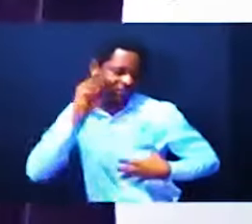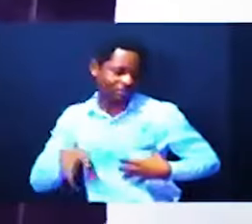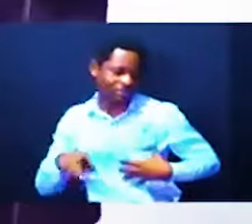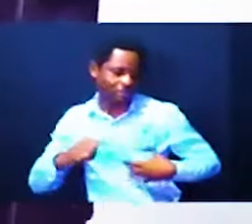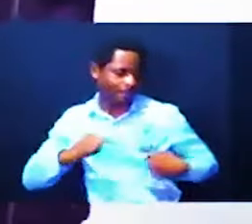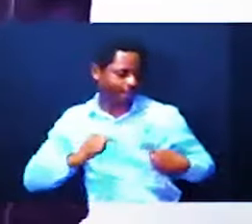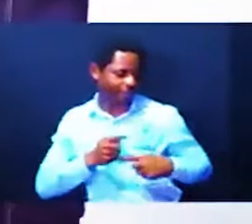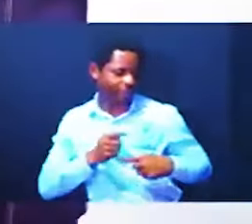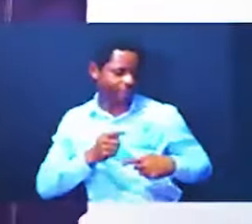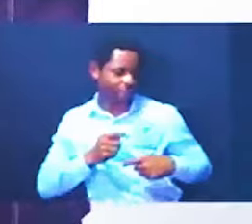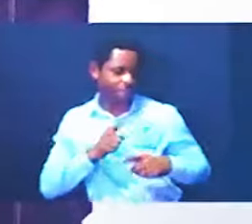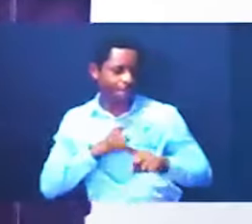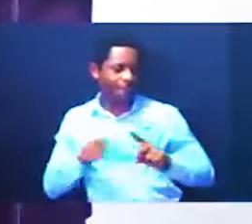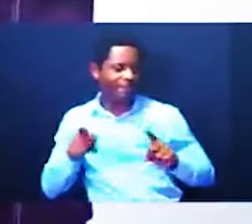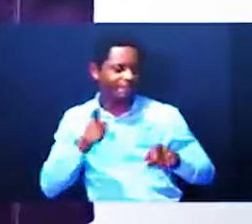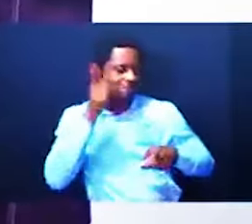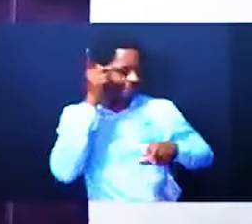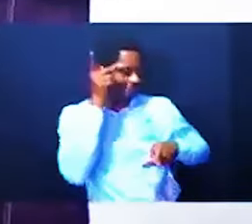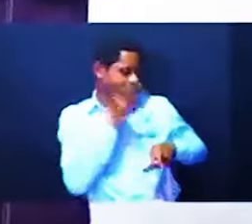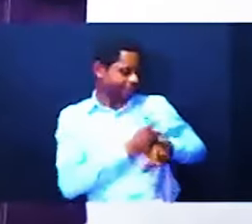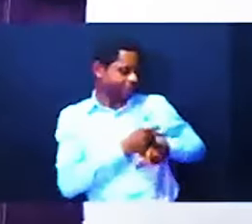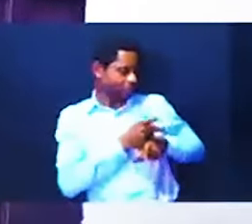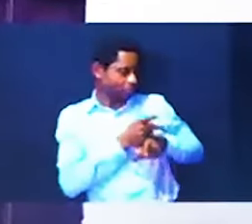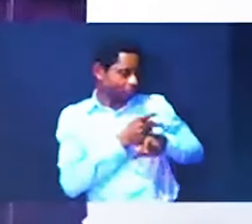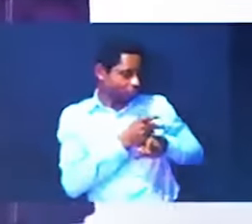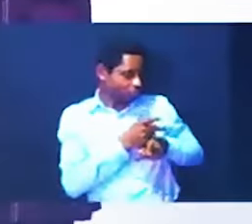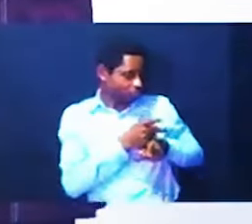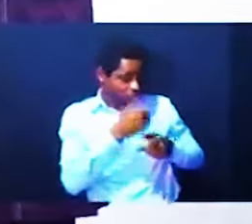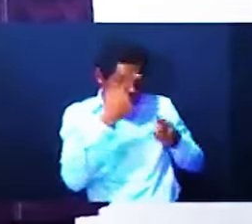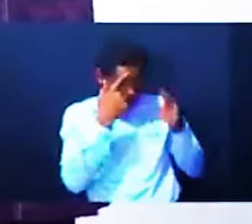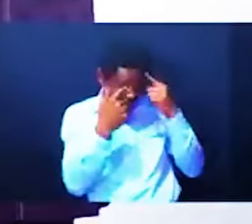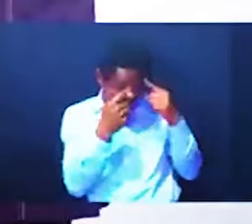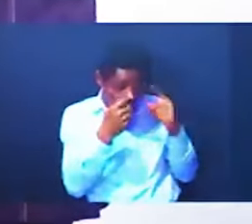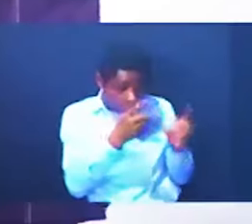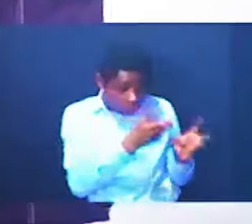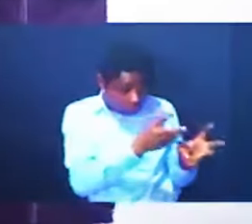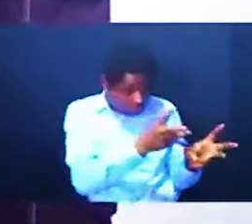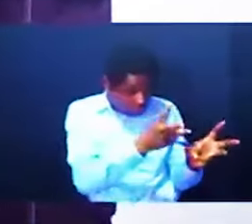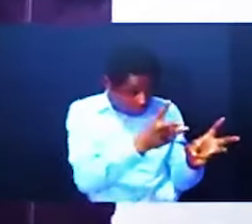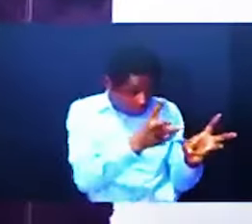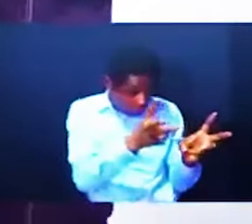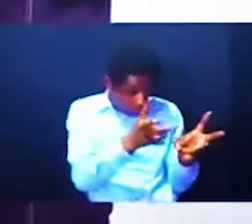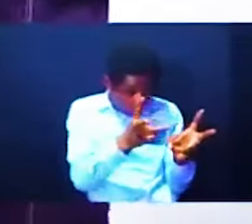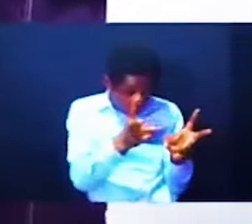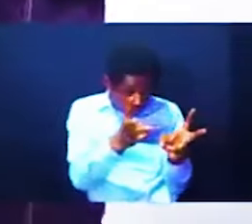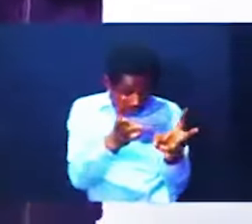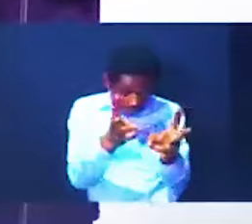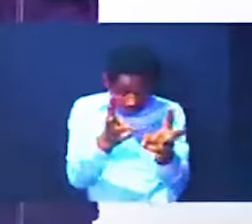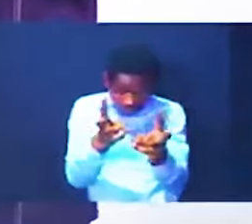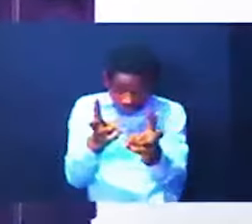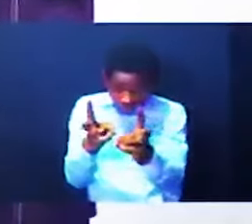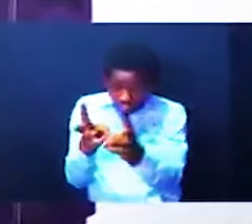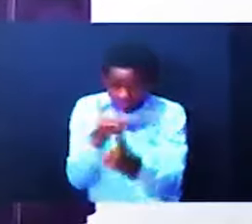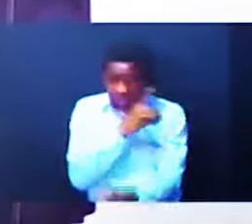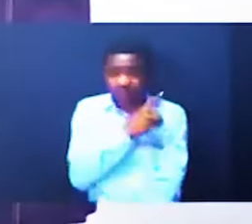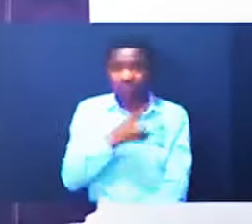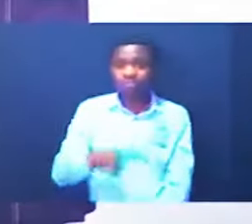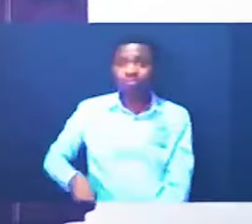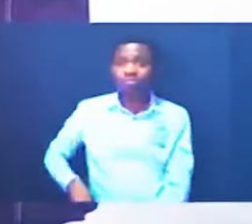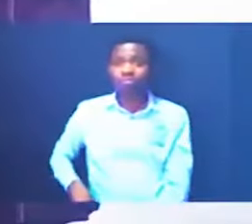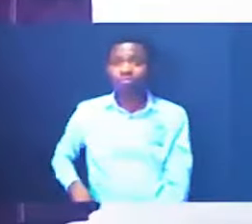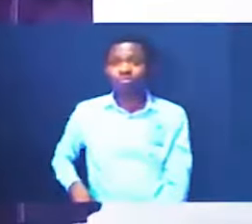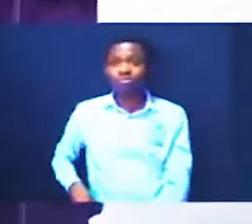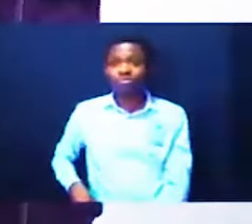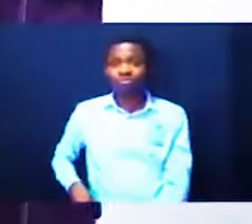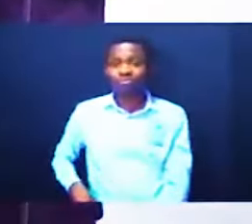He kept a close eye on David. Even this rendering is nice. The other version says, we kept